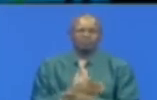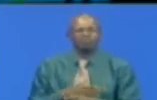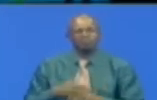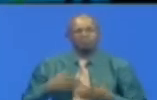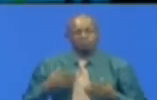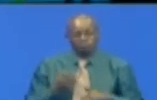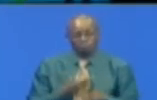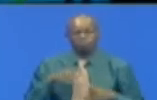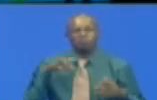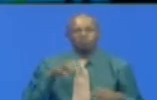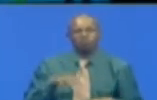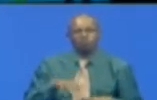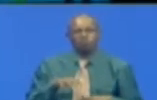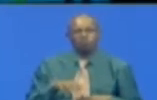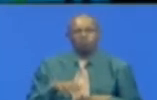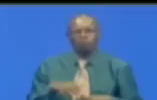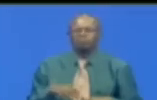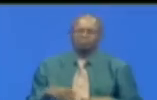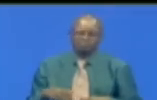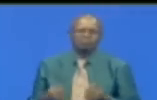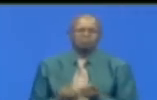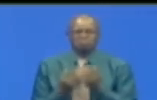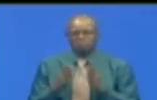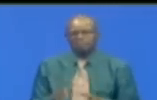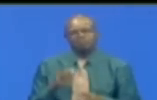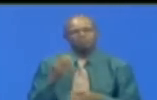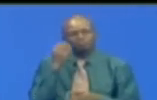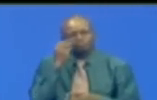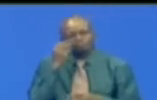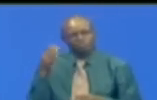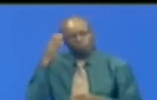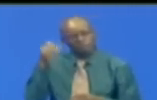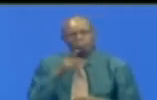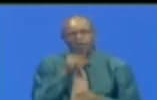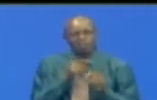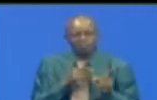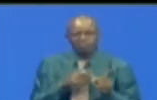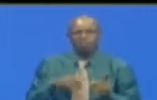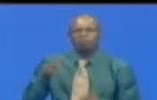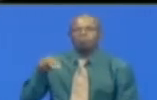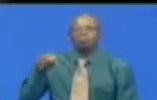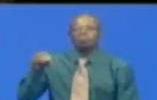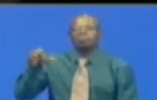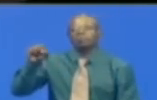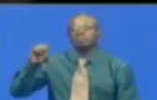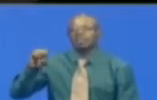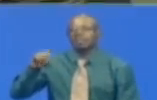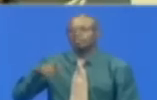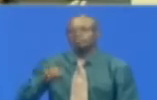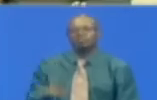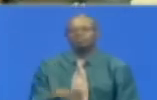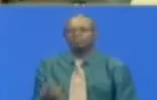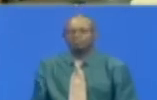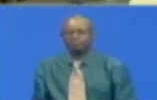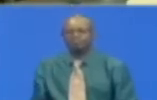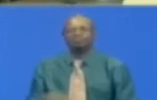song Papa Lolo. Bwaki, wapi? I'm sure you know that song. Mose Fan Fan collapsed and died at a